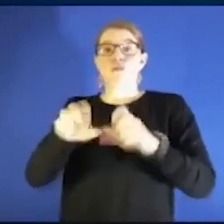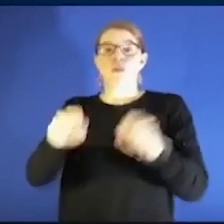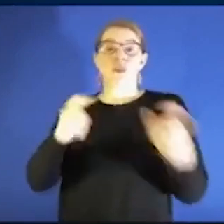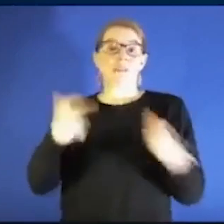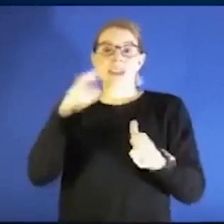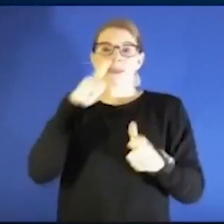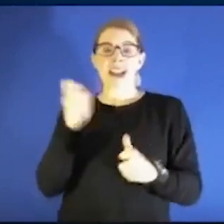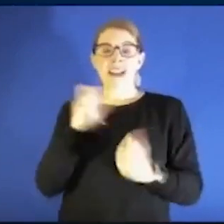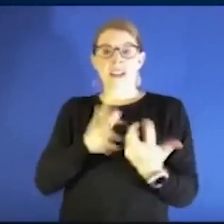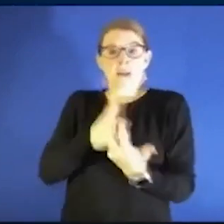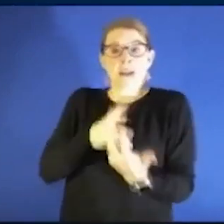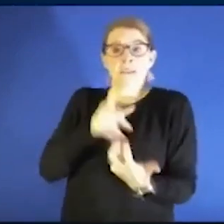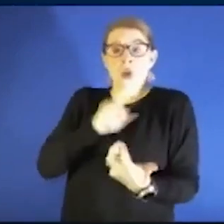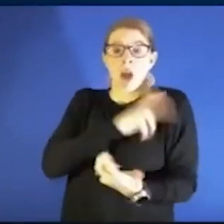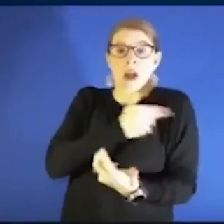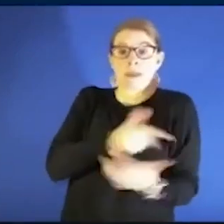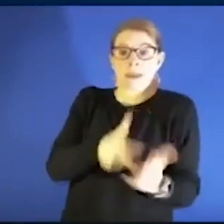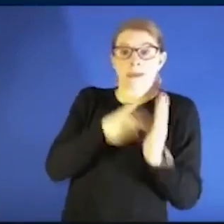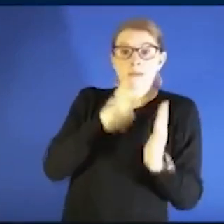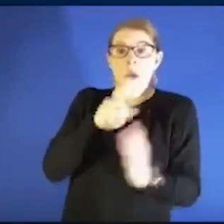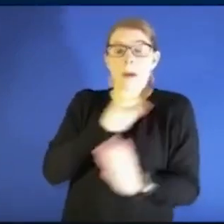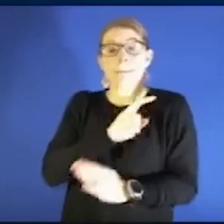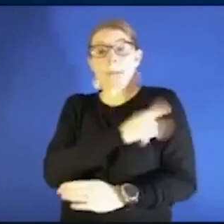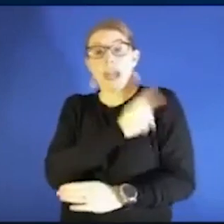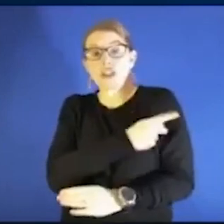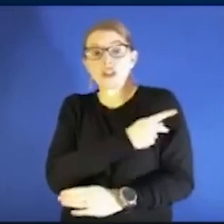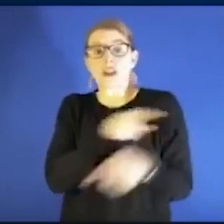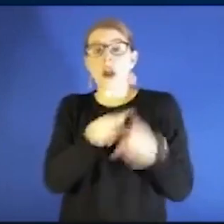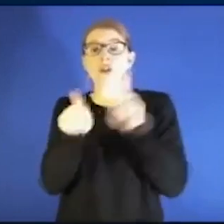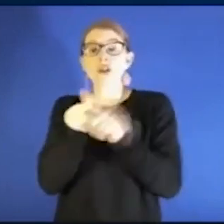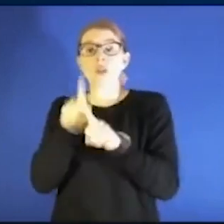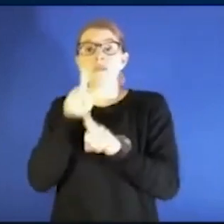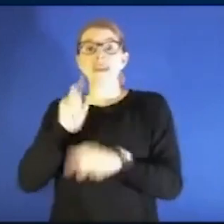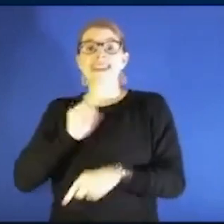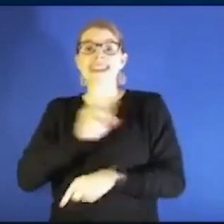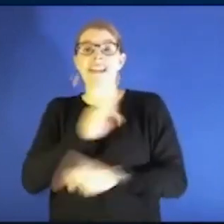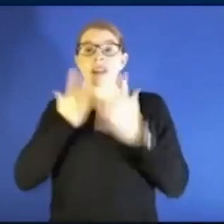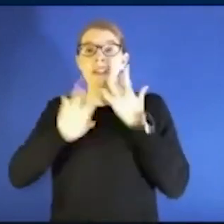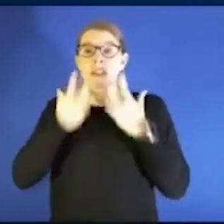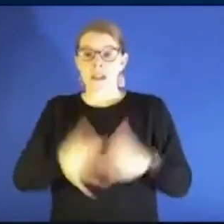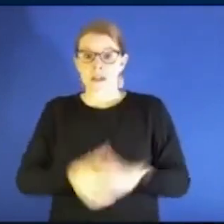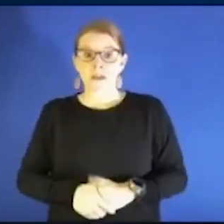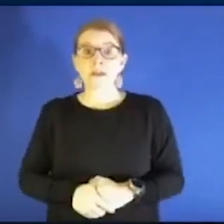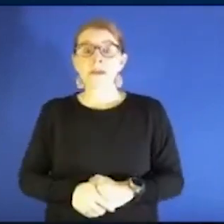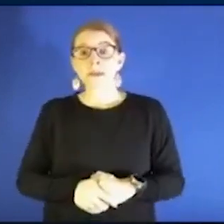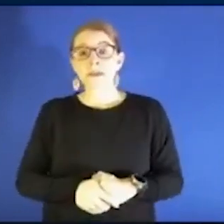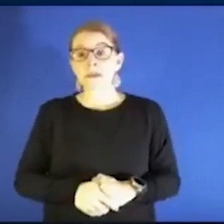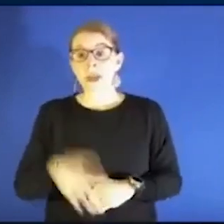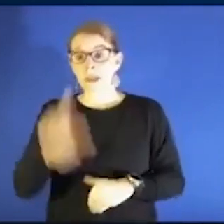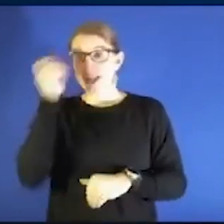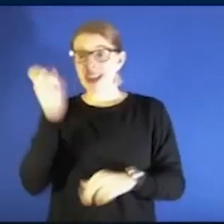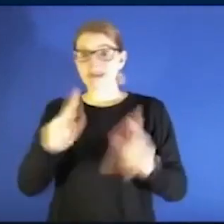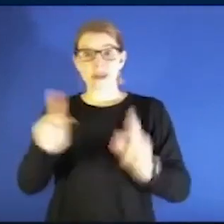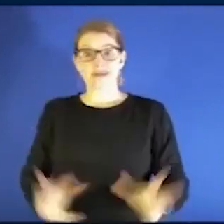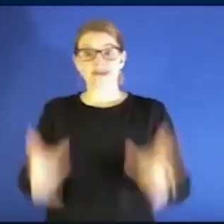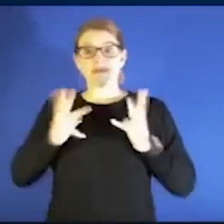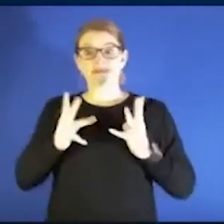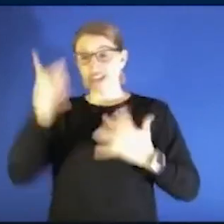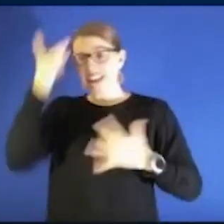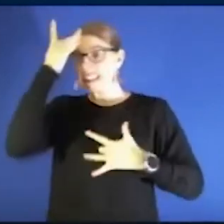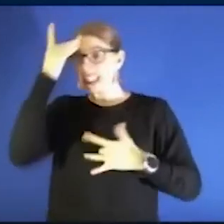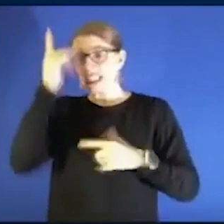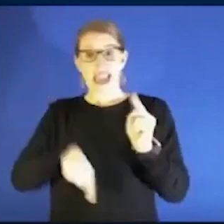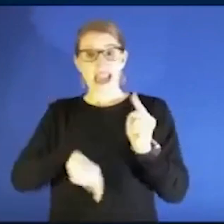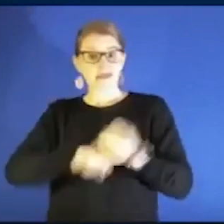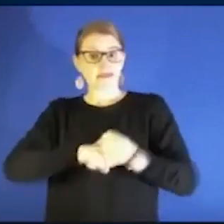combination of hospital demand for patients and also staff shortages because people are out sick, they're not able to cover as